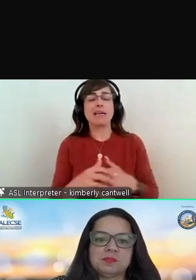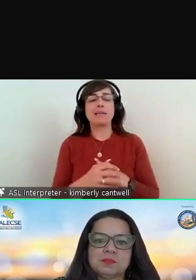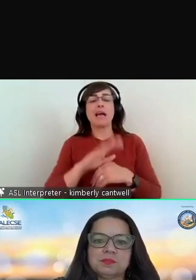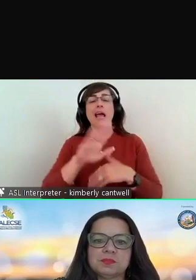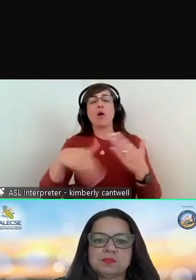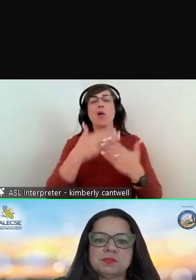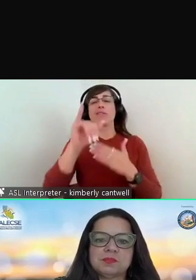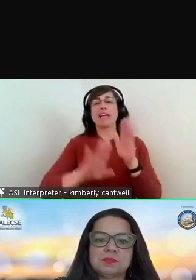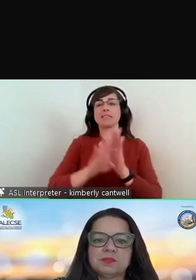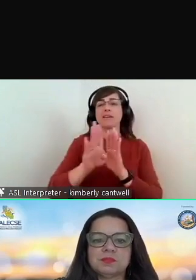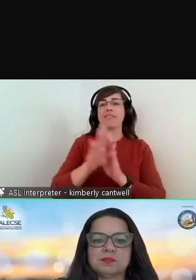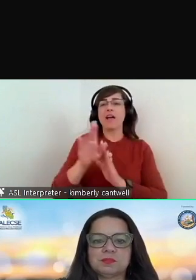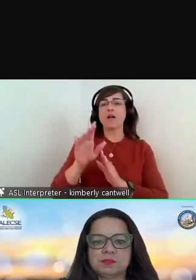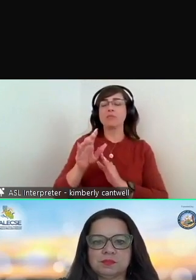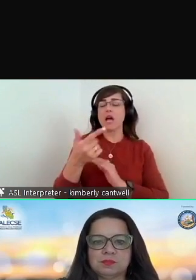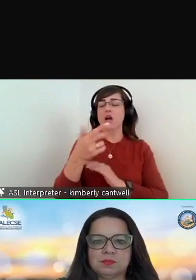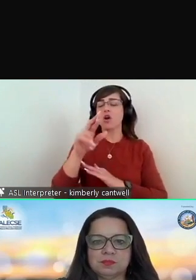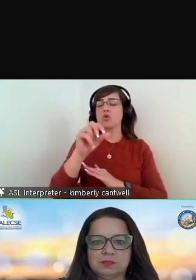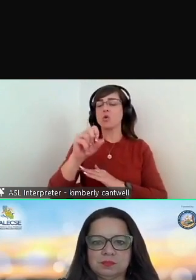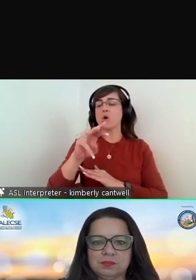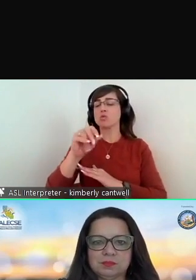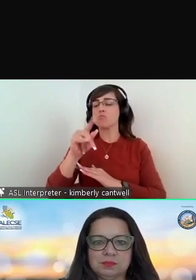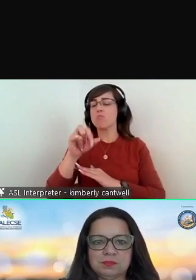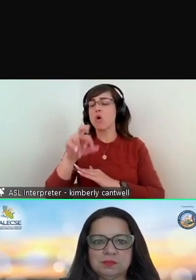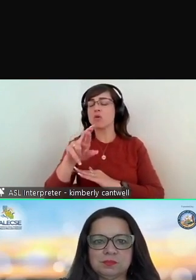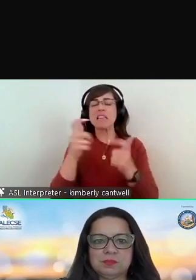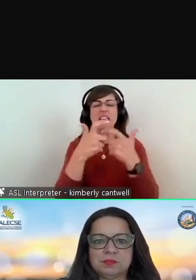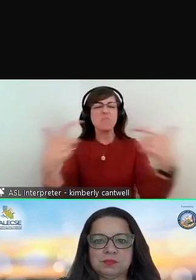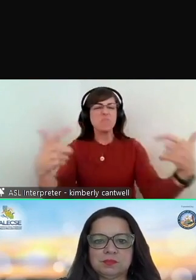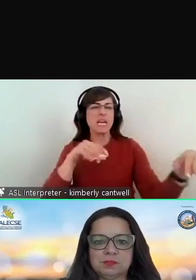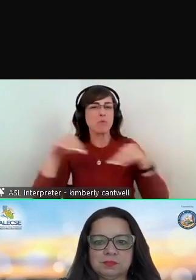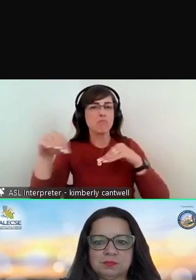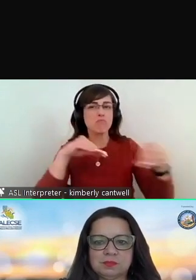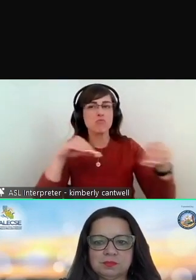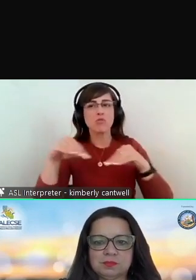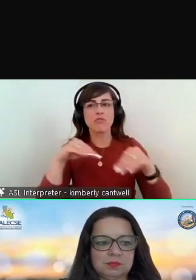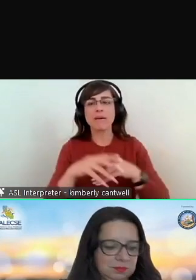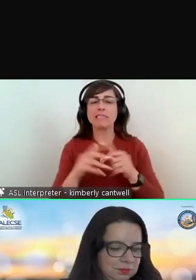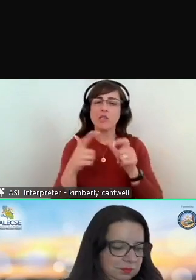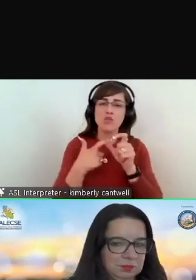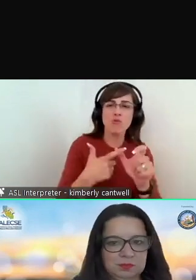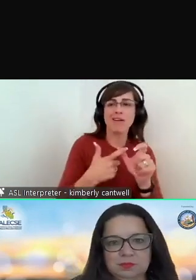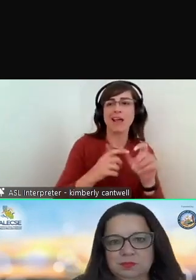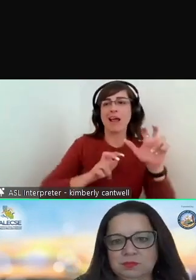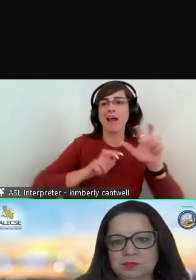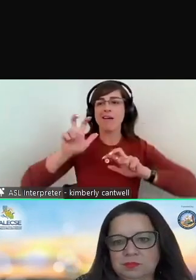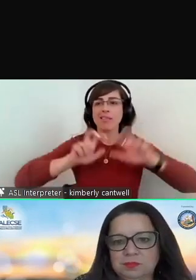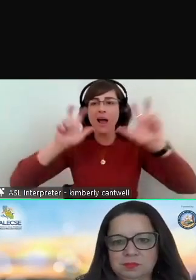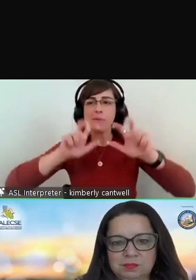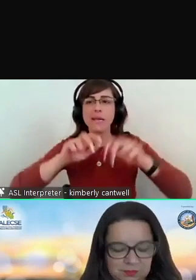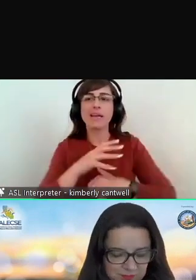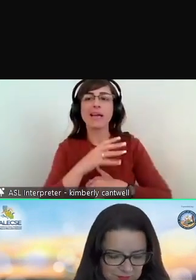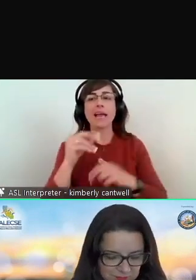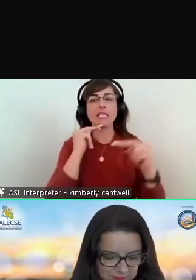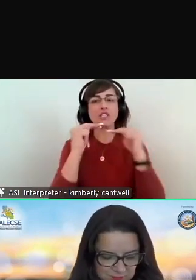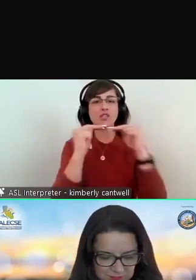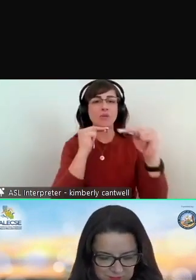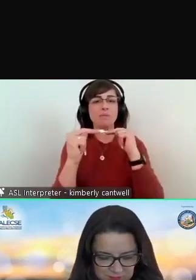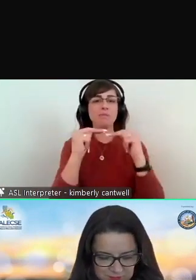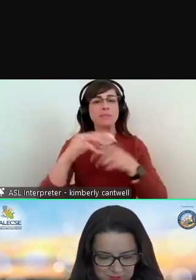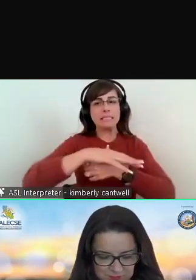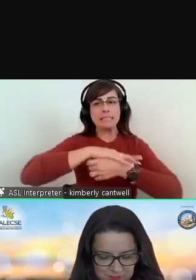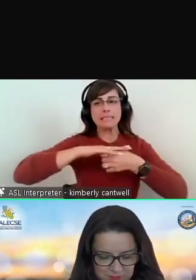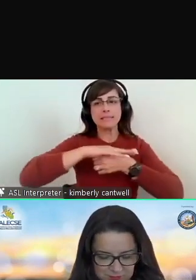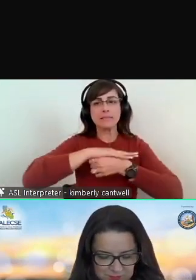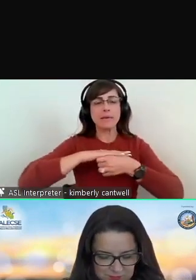develops all their gross motor, all the big movements, so the running, the climbing, negotiating